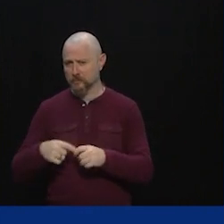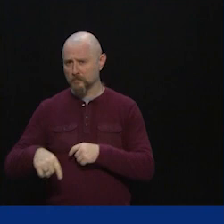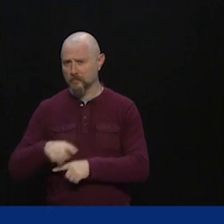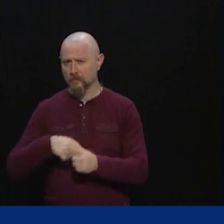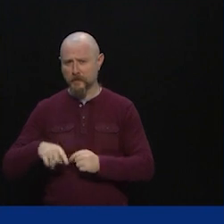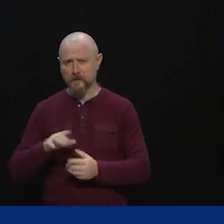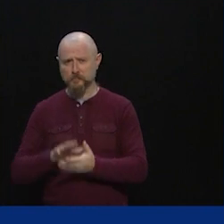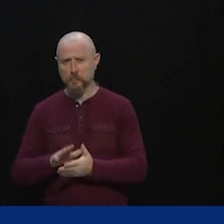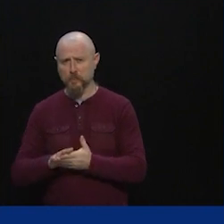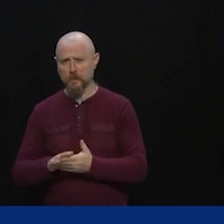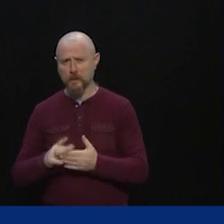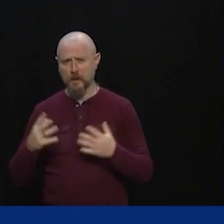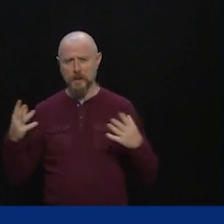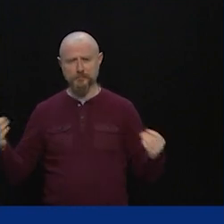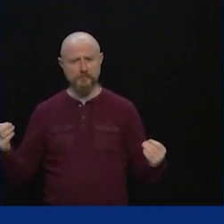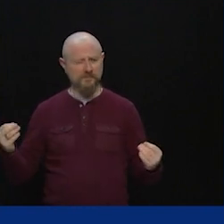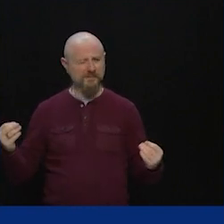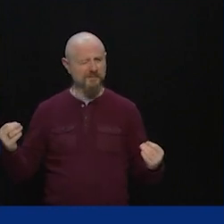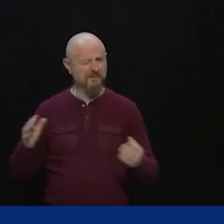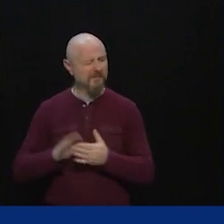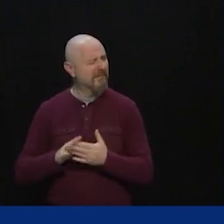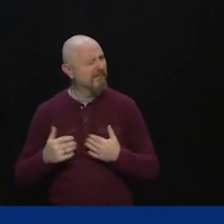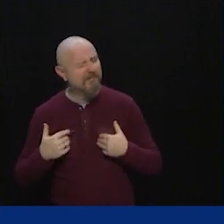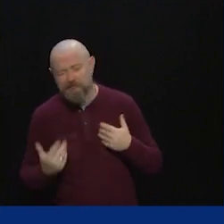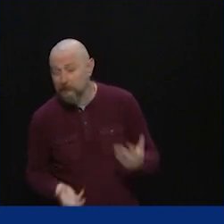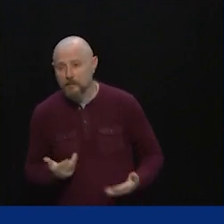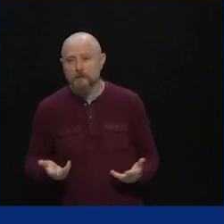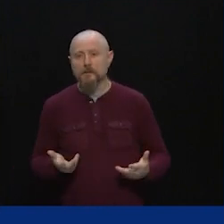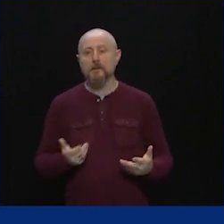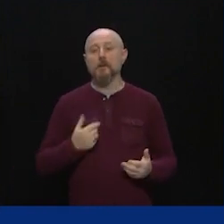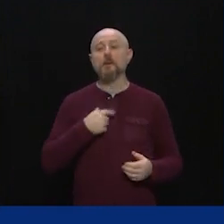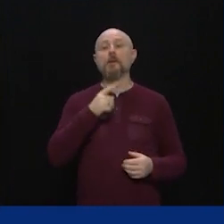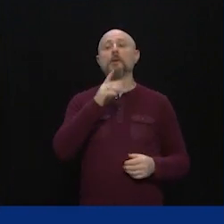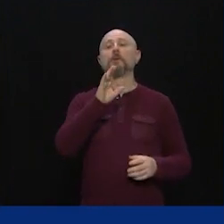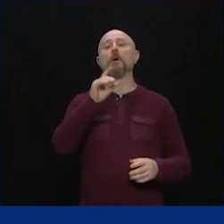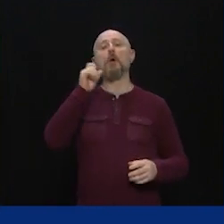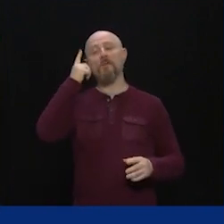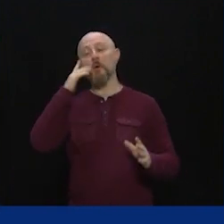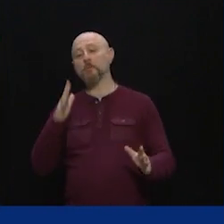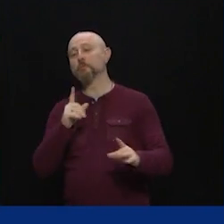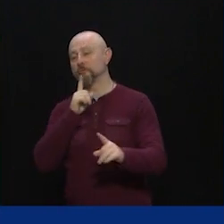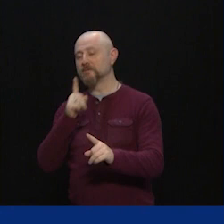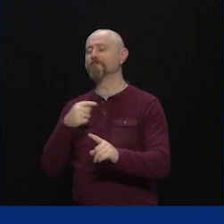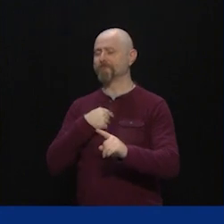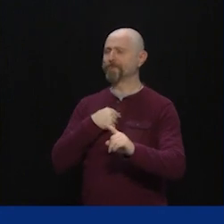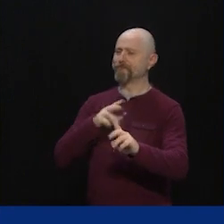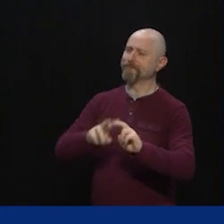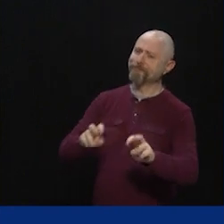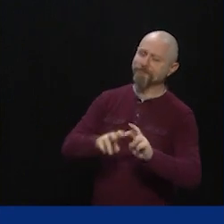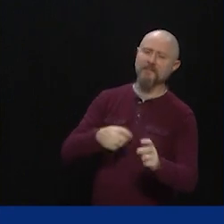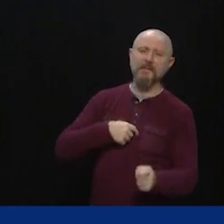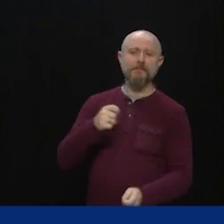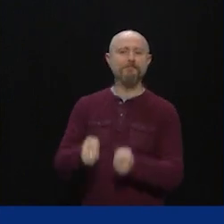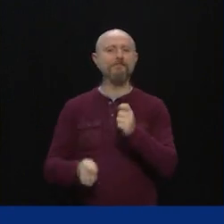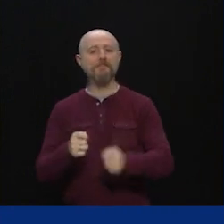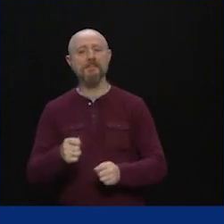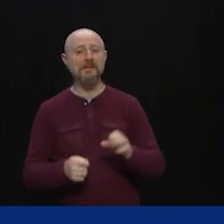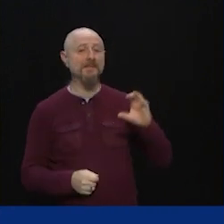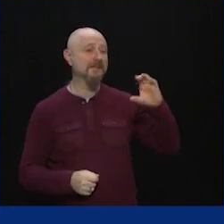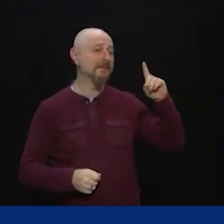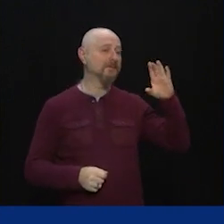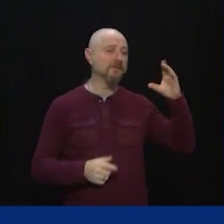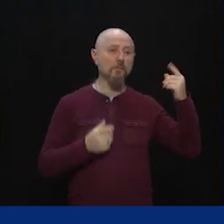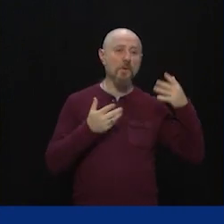It certainly is. Again, we are refining everything. Again, we react to what the CDC allows us to do, then we have to adapt and make sure, even our whole